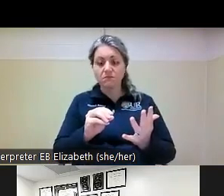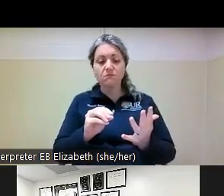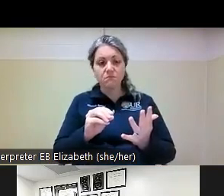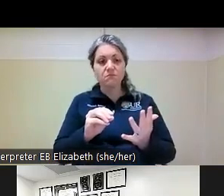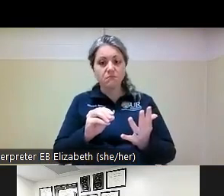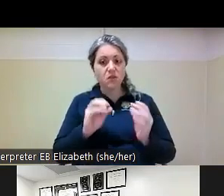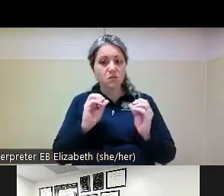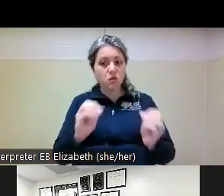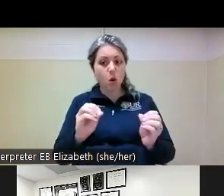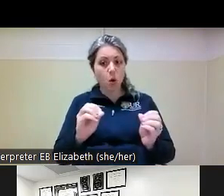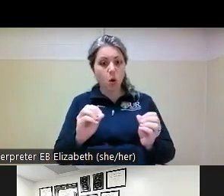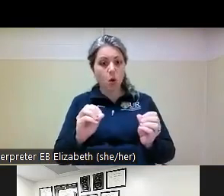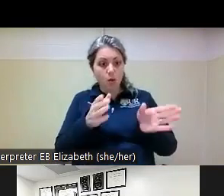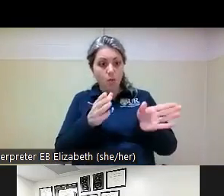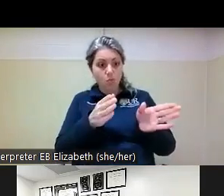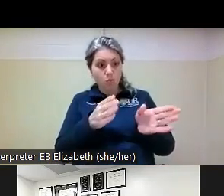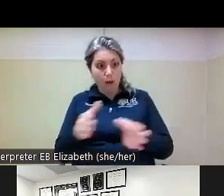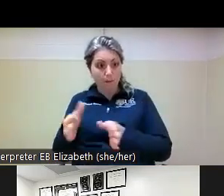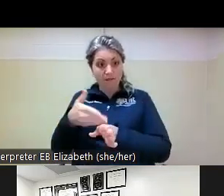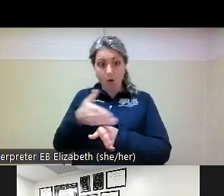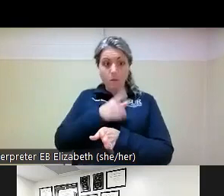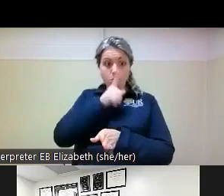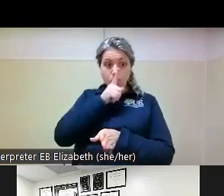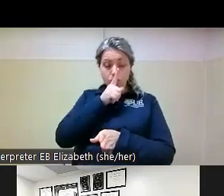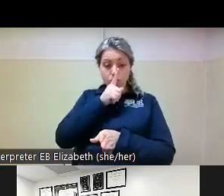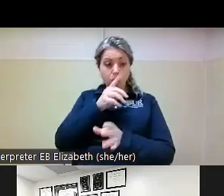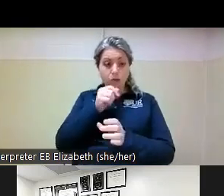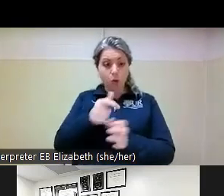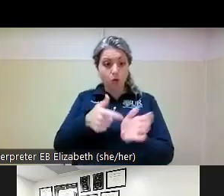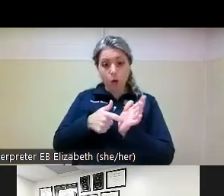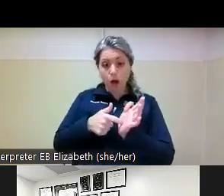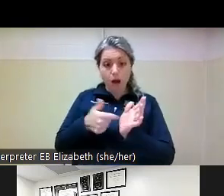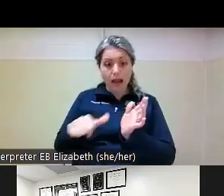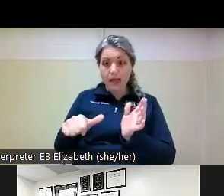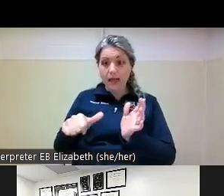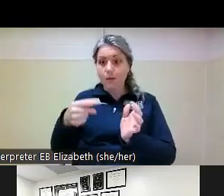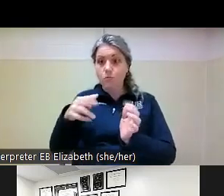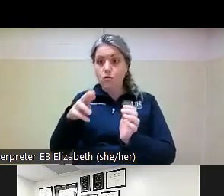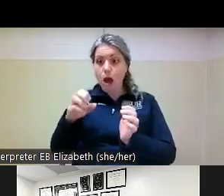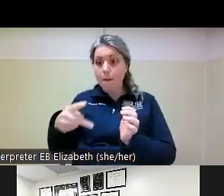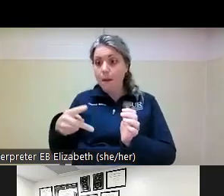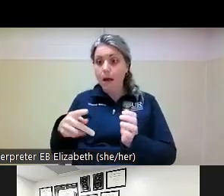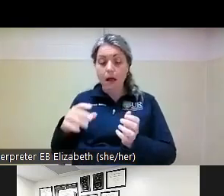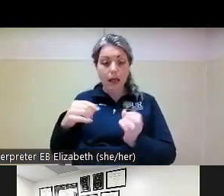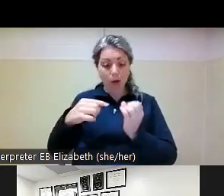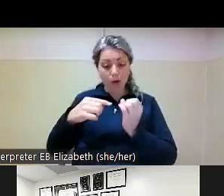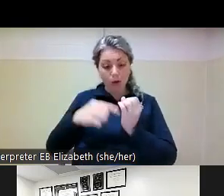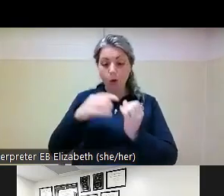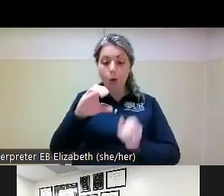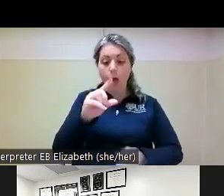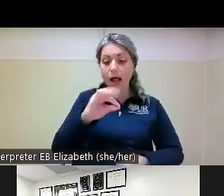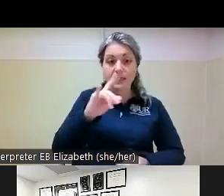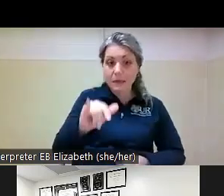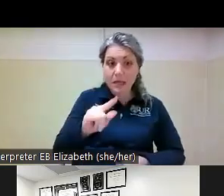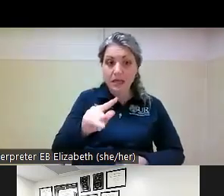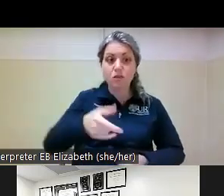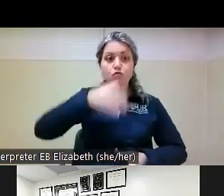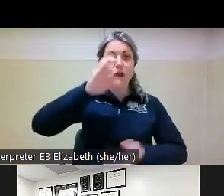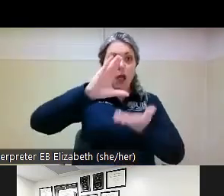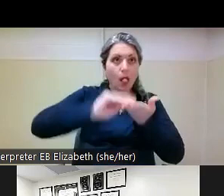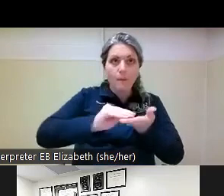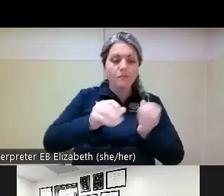There is no prep for the exam. You don't need to do any prep like a colonoscopy. You can eat before